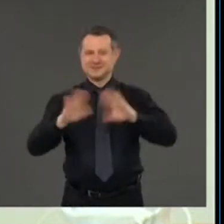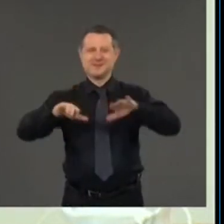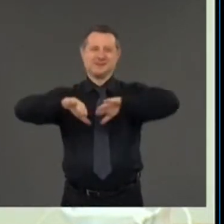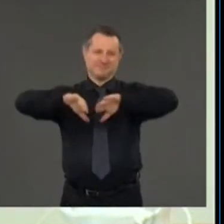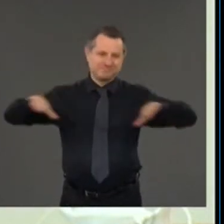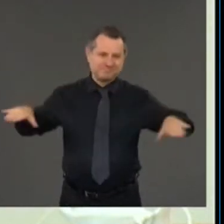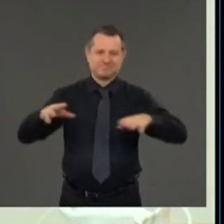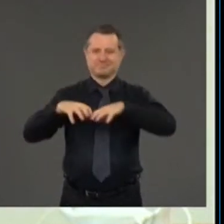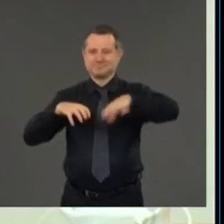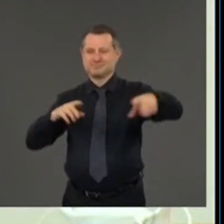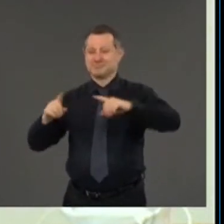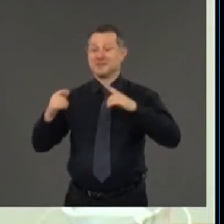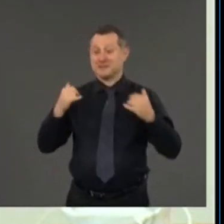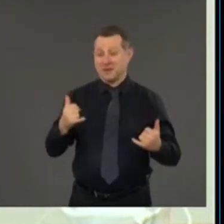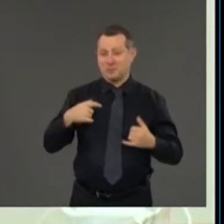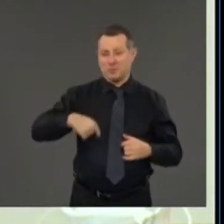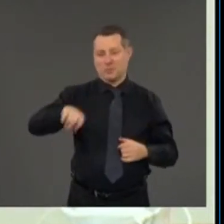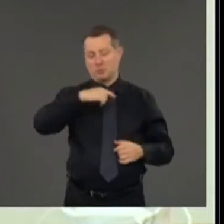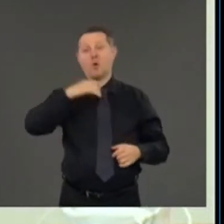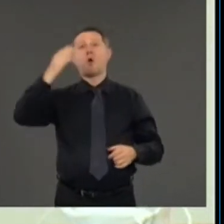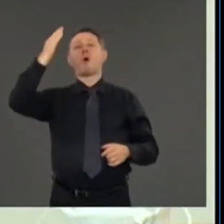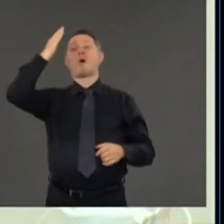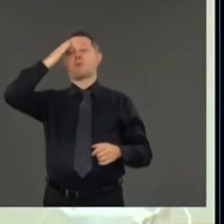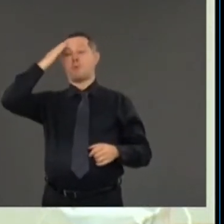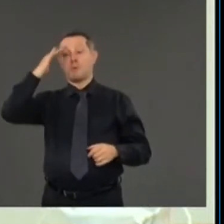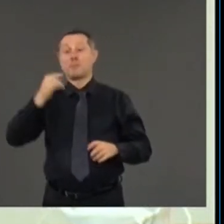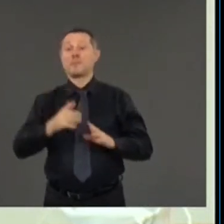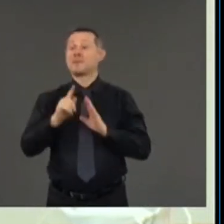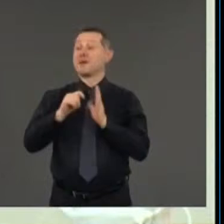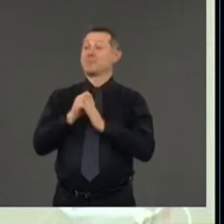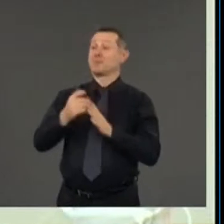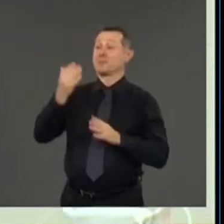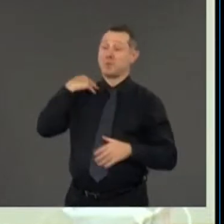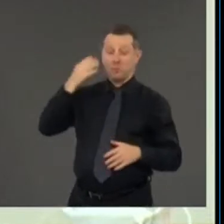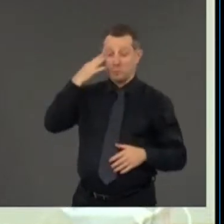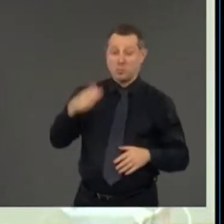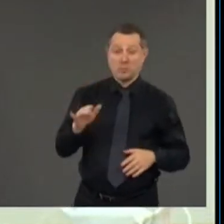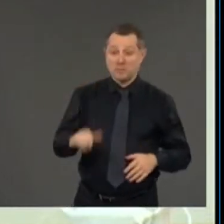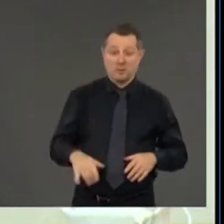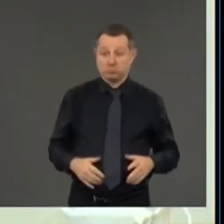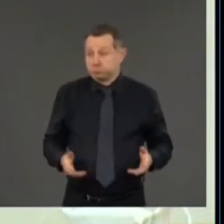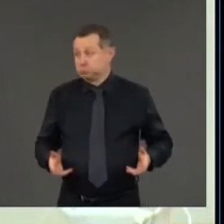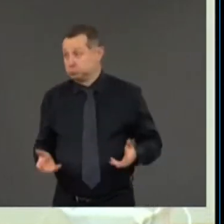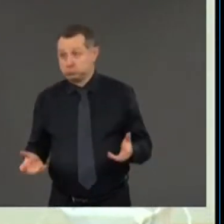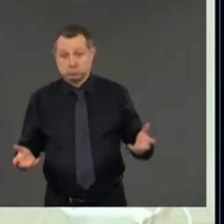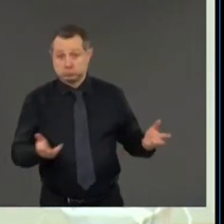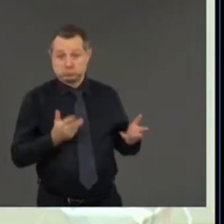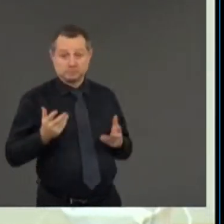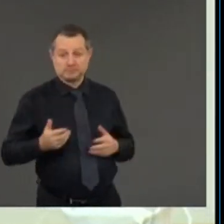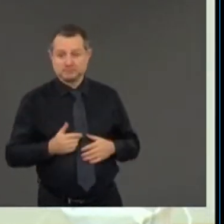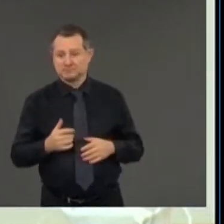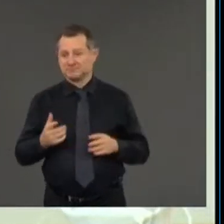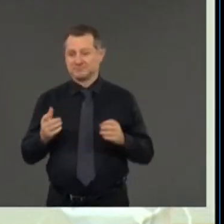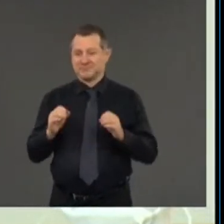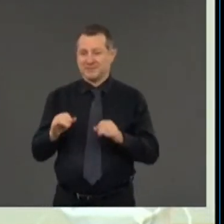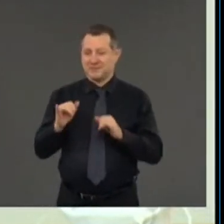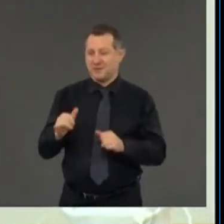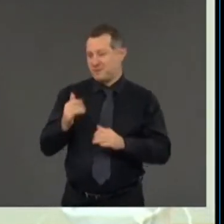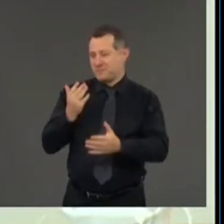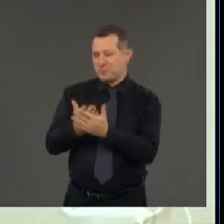now we know an awful lot more about than we knew back in February, for example. It doesn't change the data that Dr. Zucker talked about in